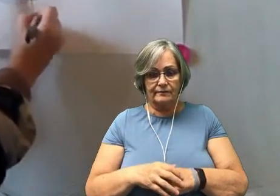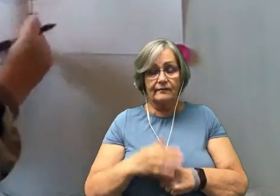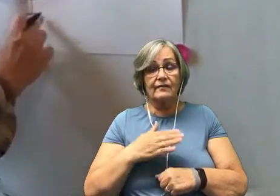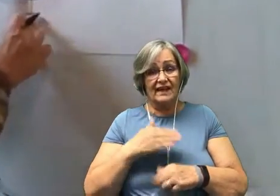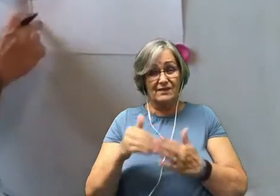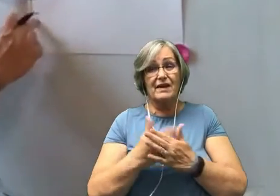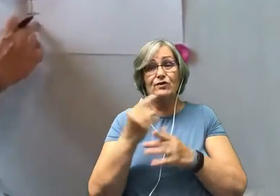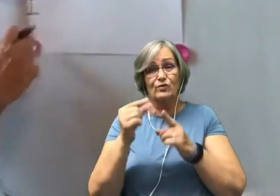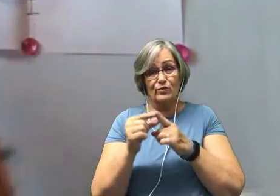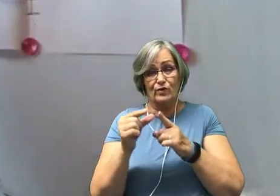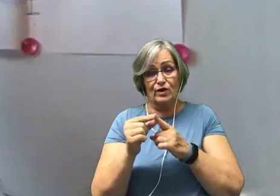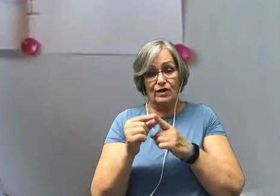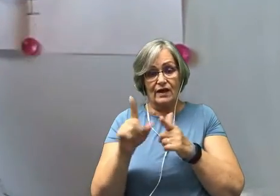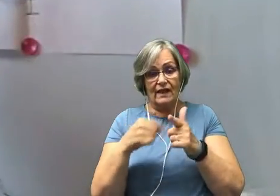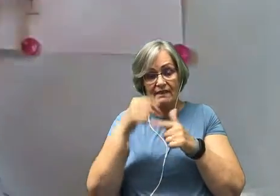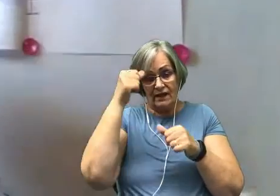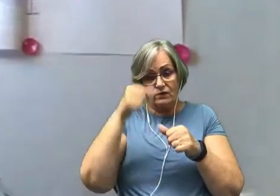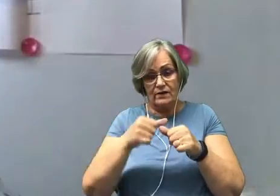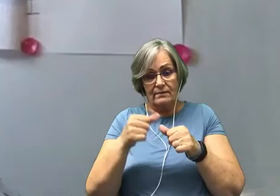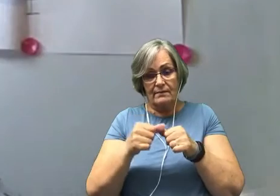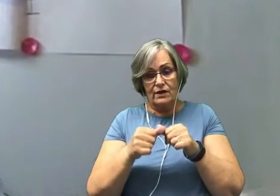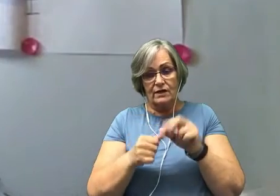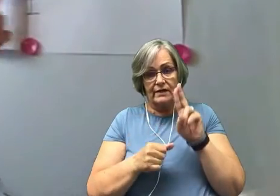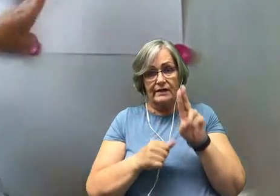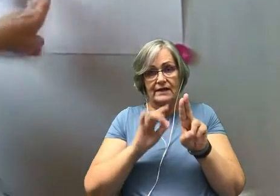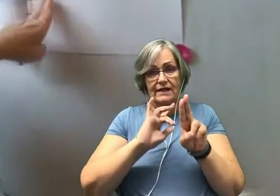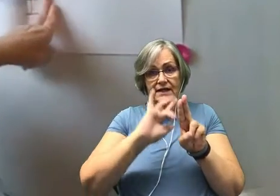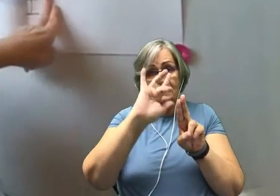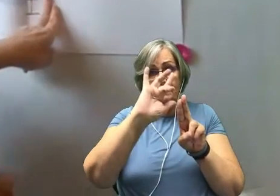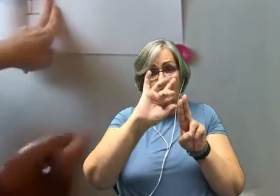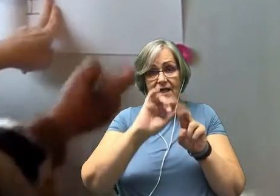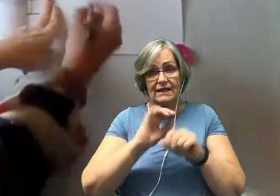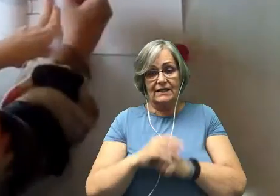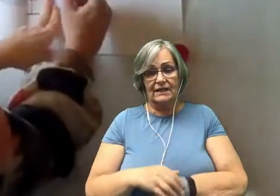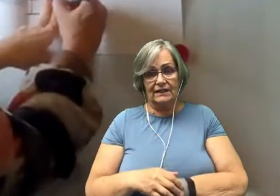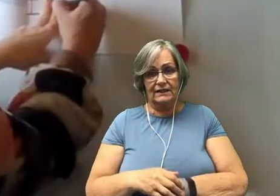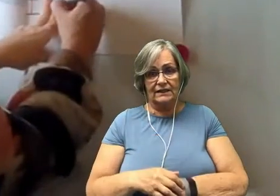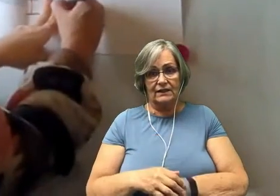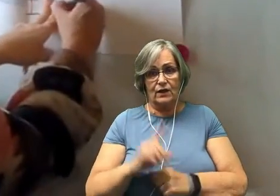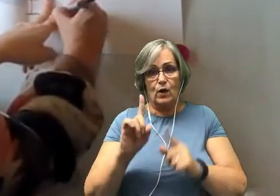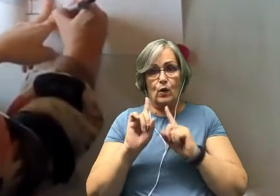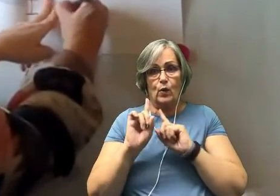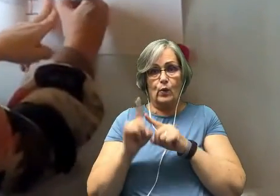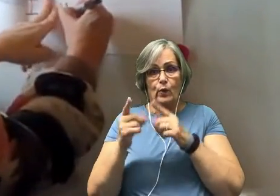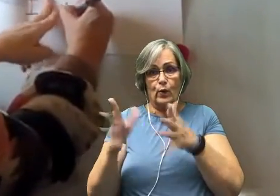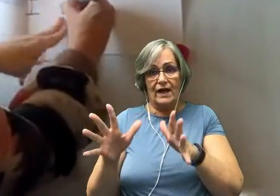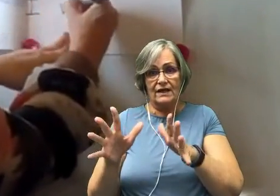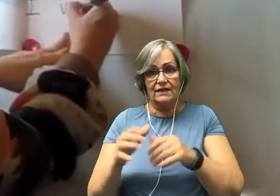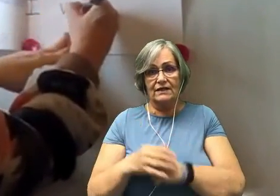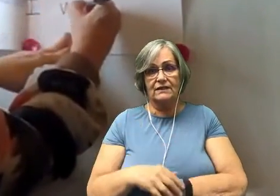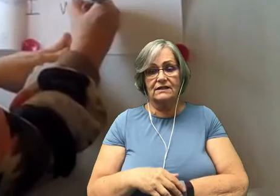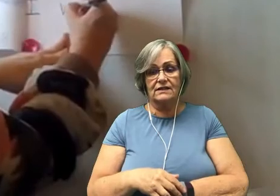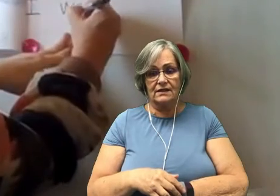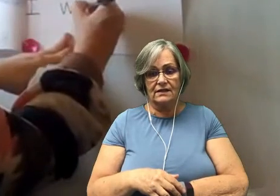I. There's my new word. And then remember, we're going to put finger spaces between our words. Went.